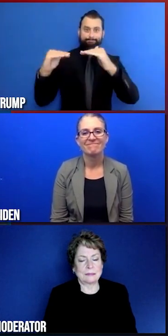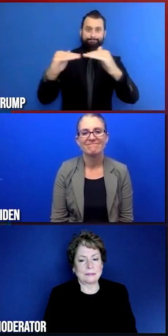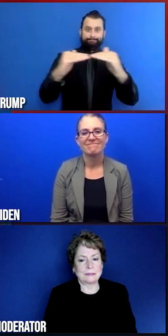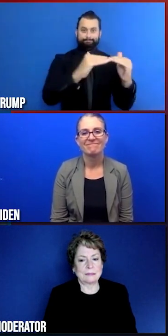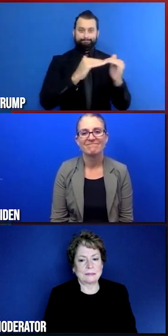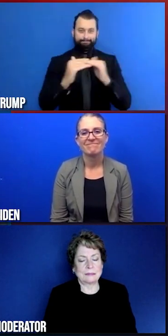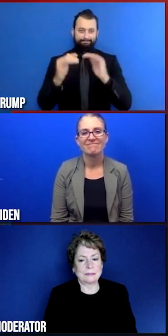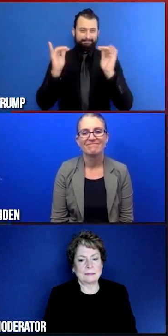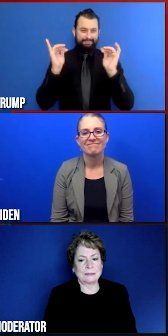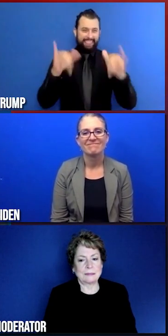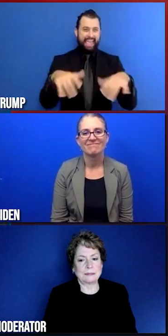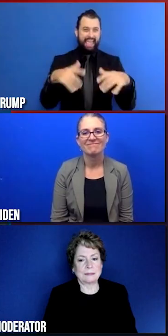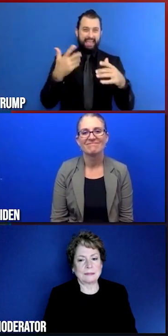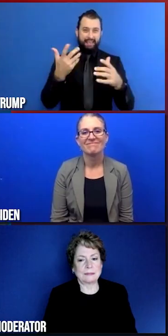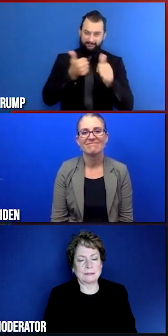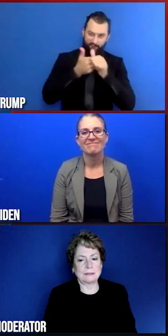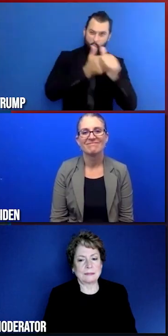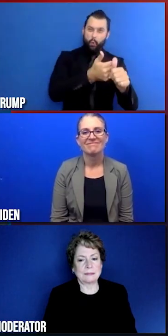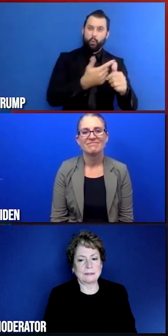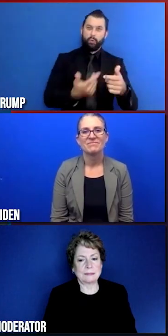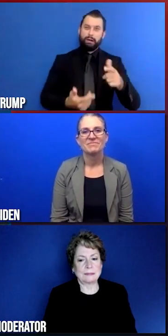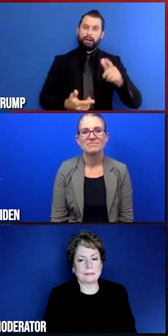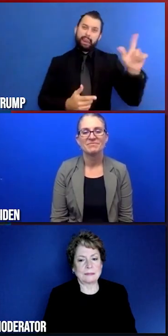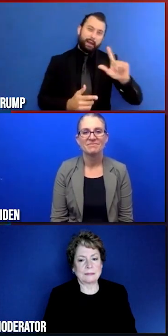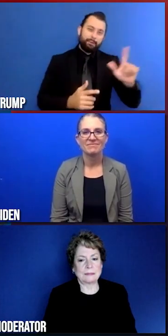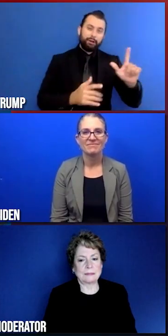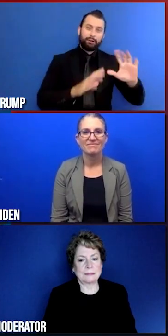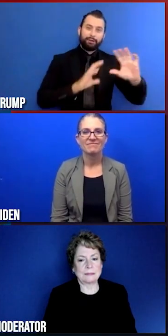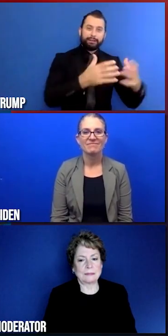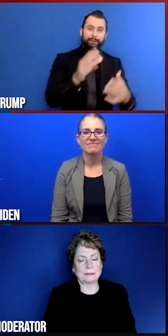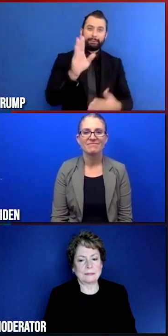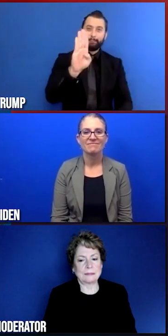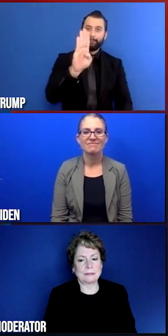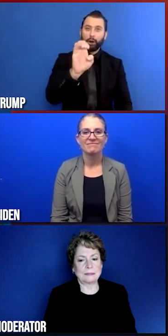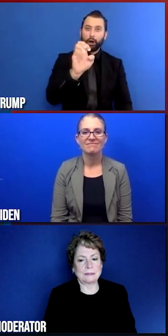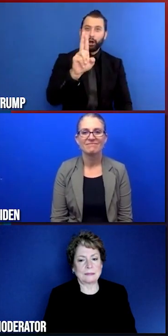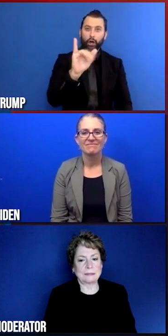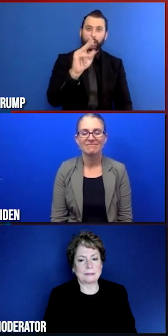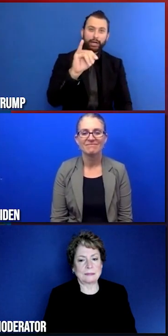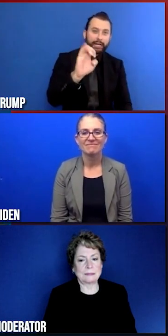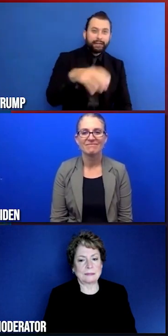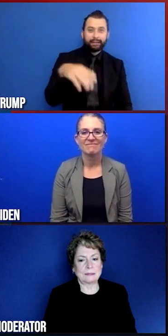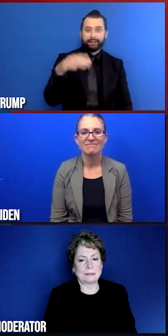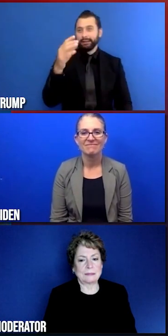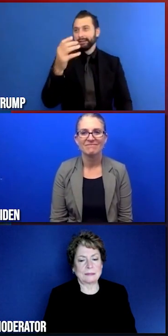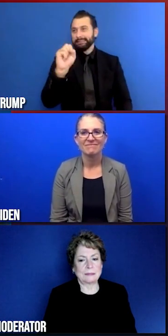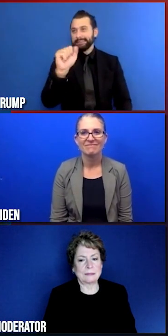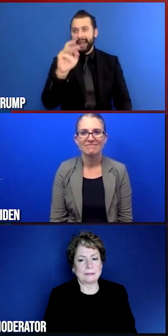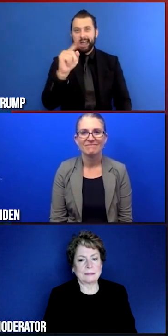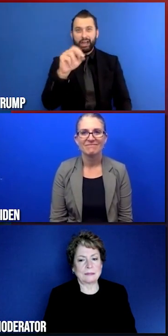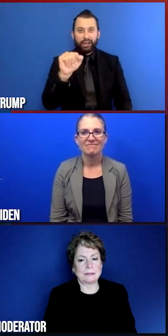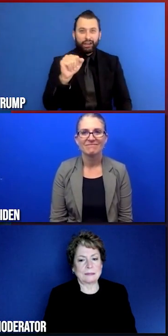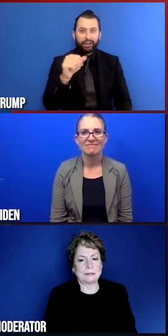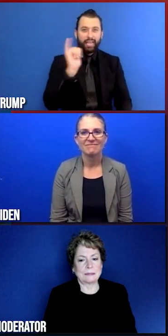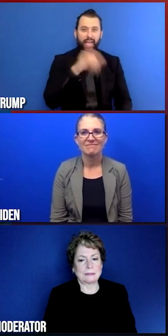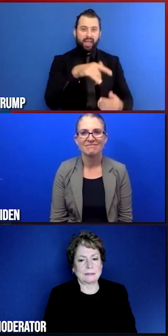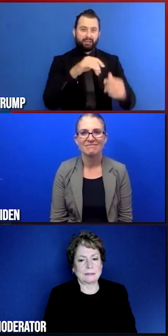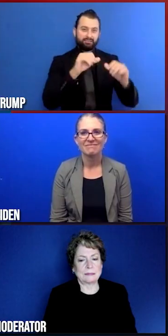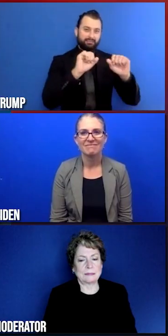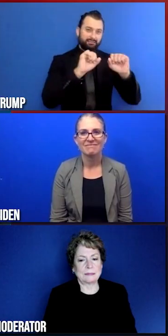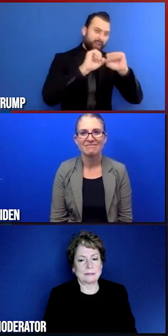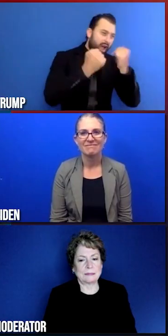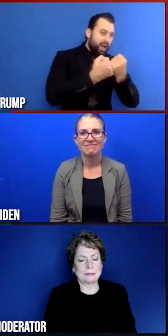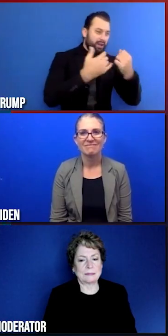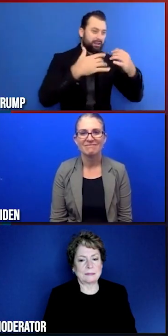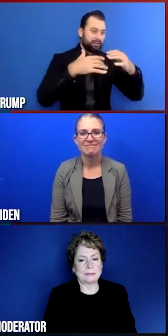medicine, just like you went with fracking. We're not going to have fracking. We're going to stop fracking. We're going to stop fracking. Then he goes to Pennsylvania after he gets a nomination,